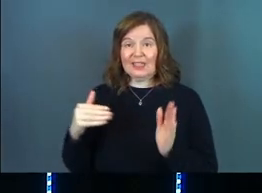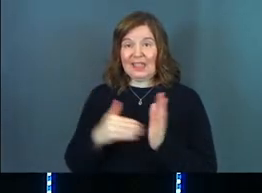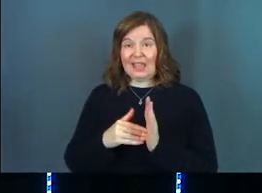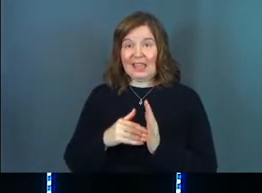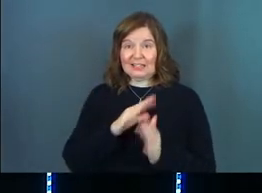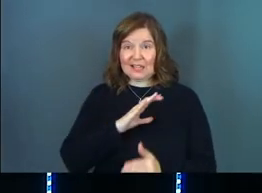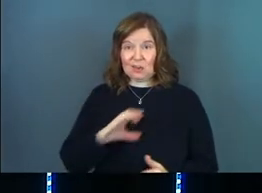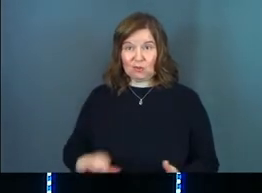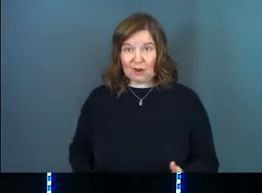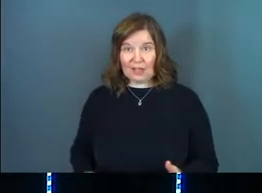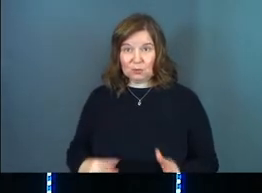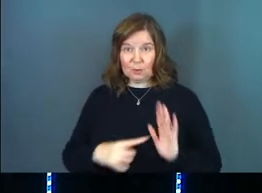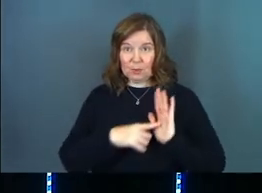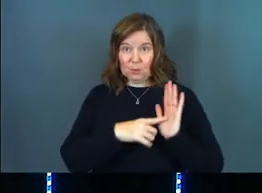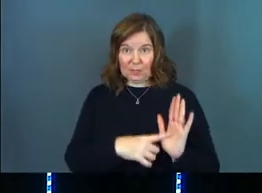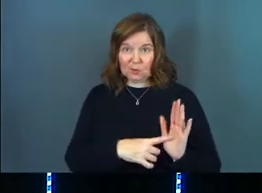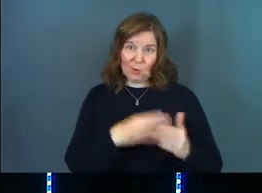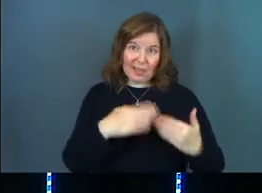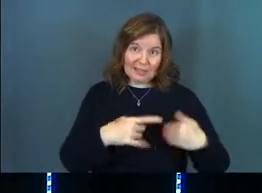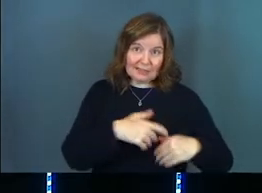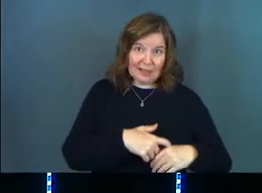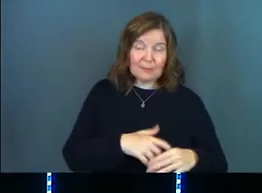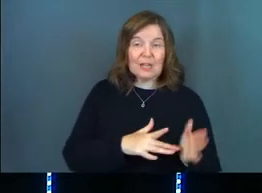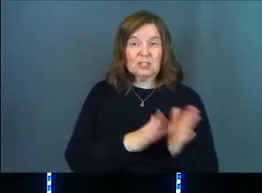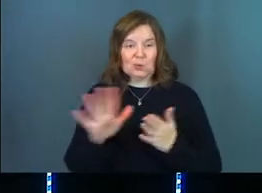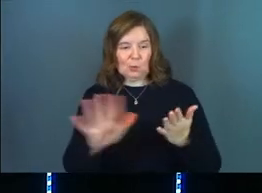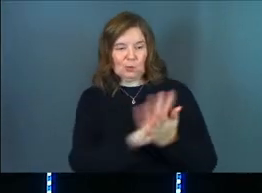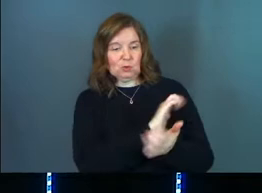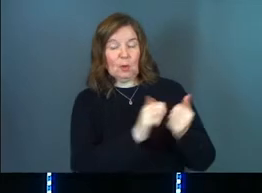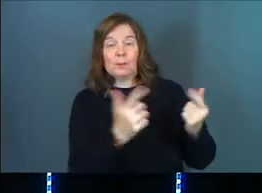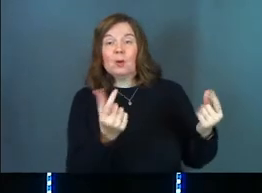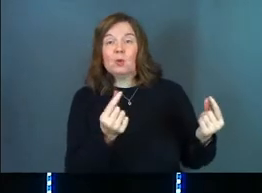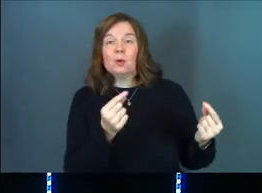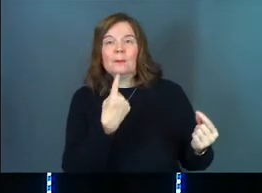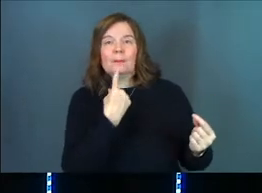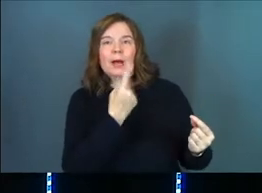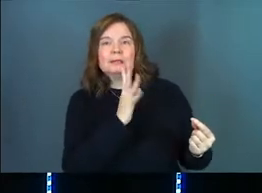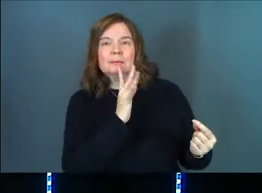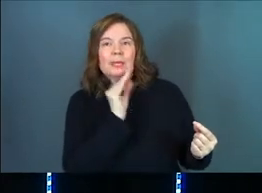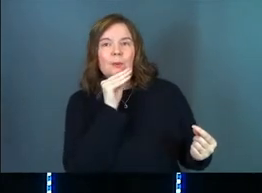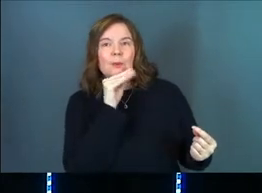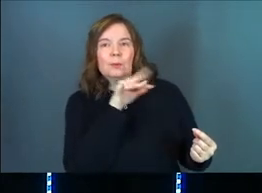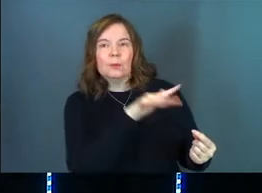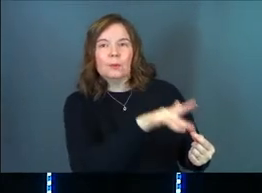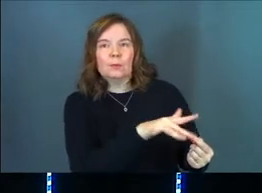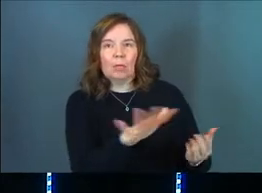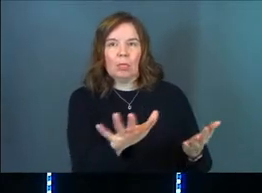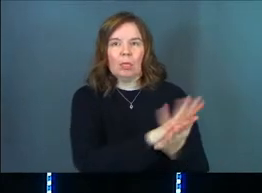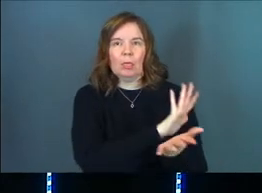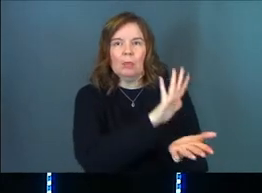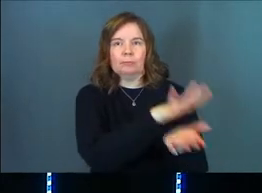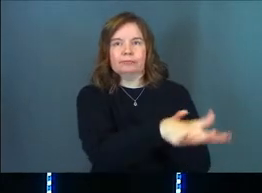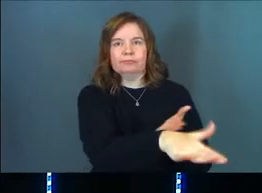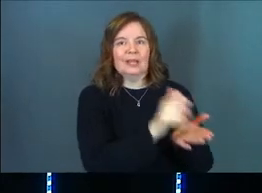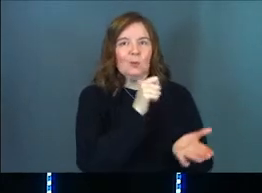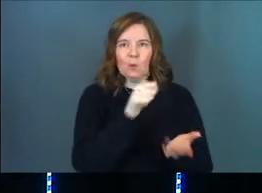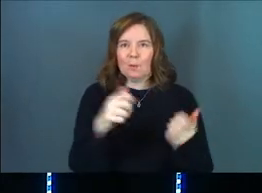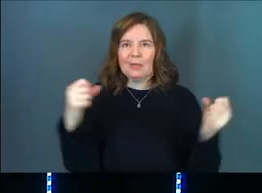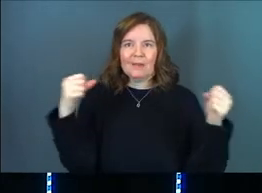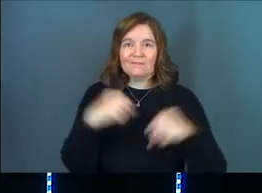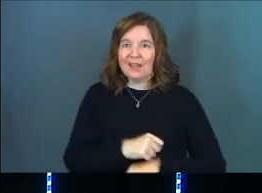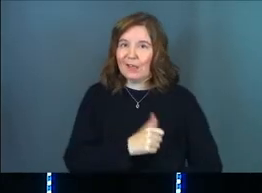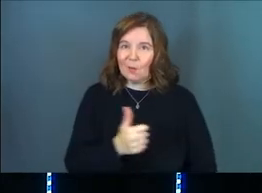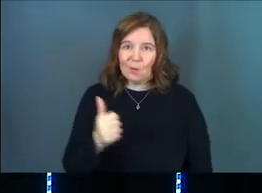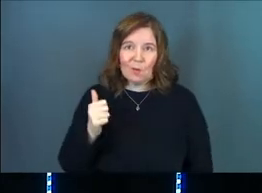revealed, if you're someone who likes to say the end times, and Jesus will destroy him by the breath of his mouth. It won't be a fight,